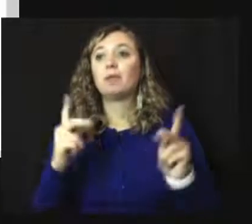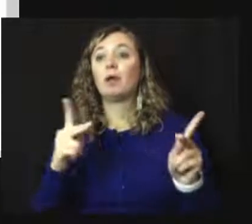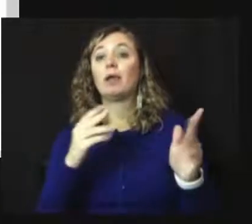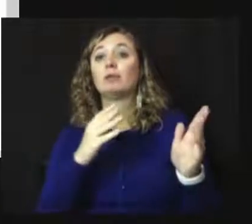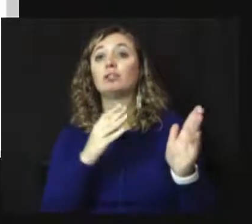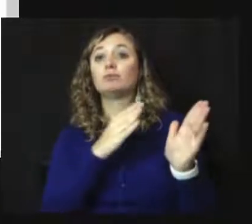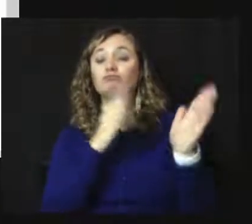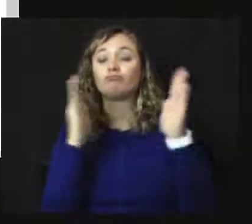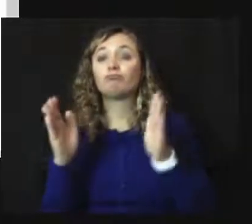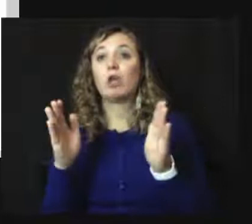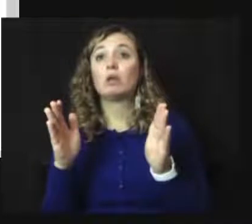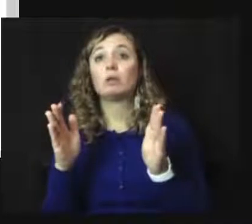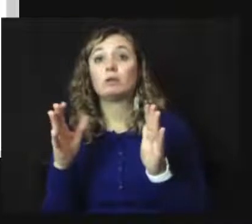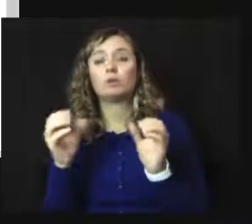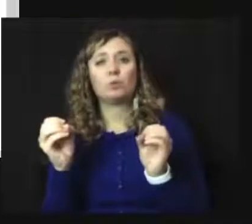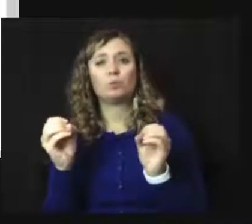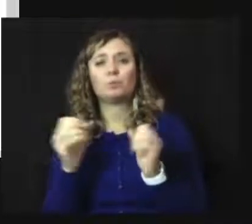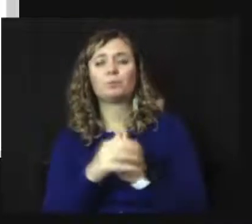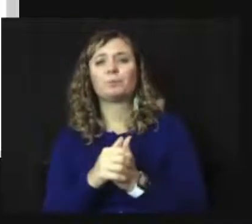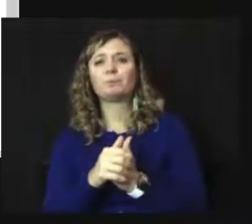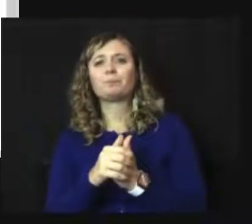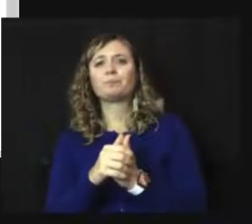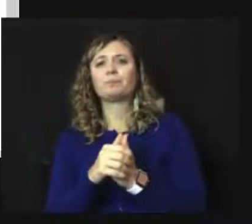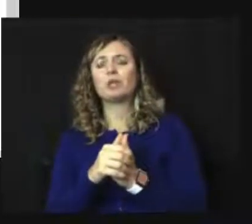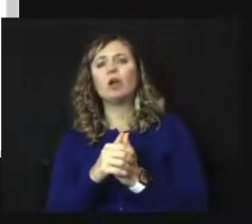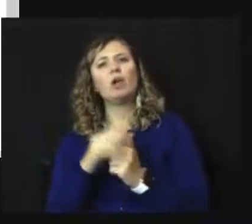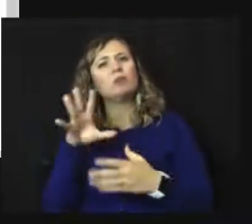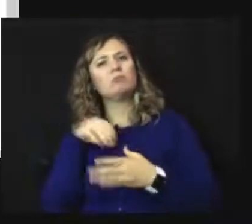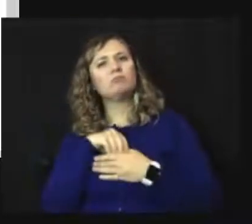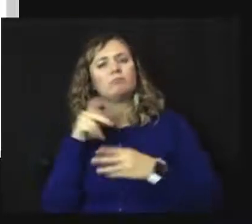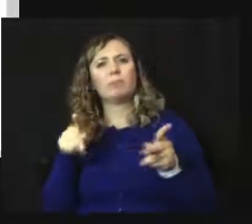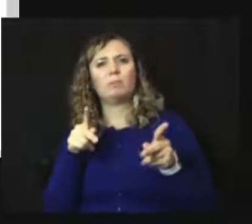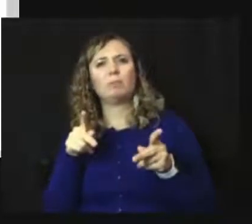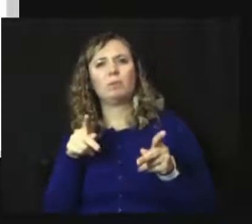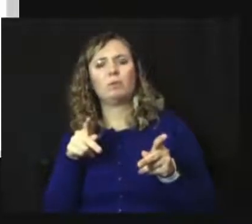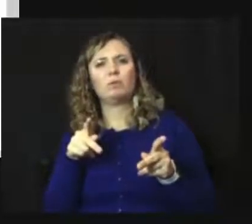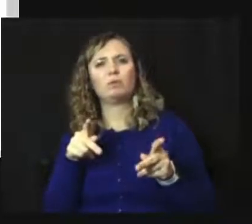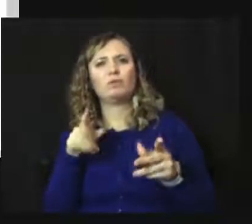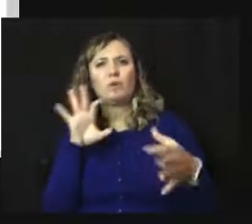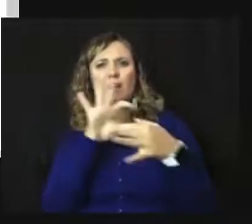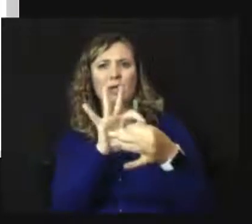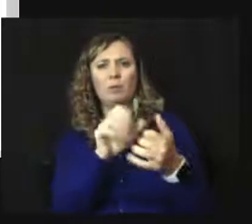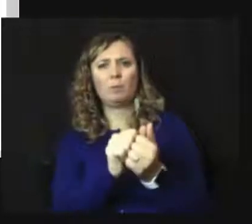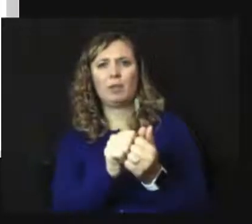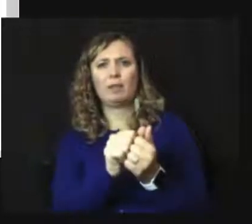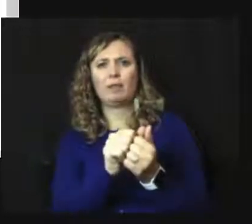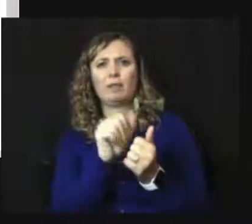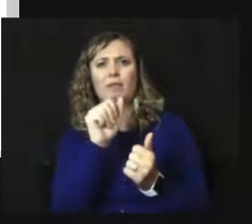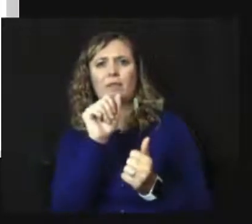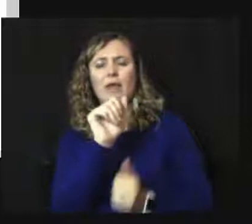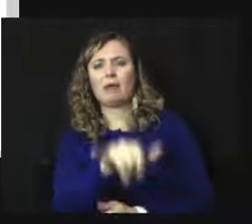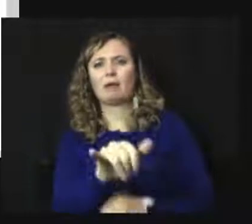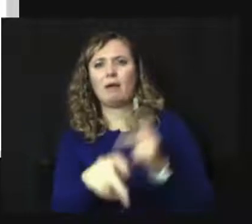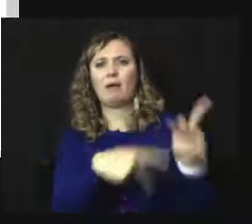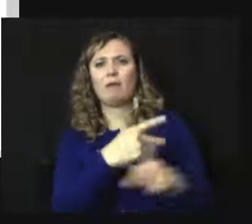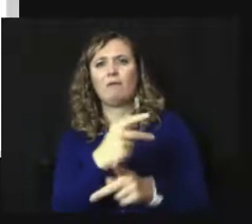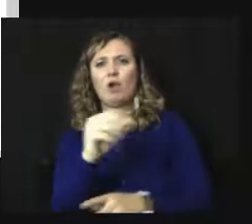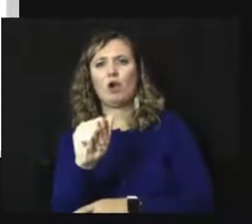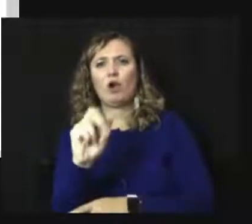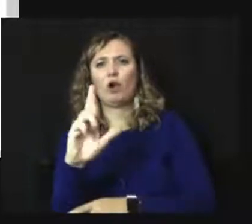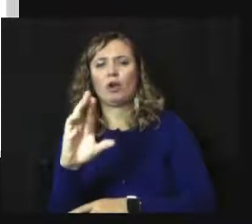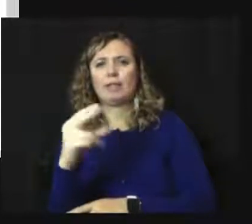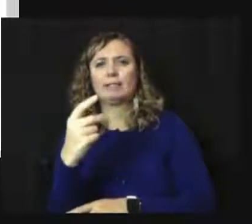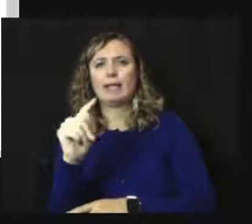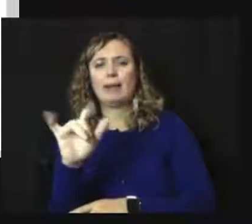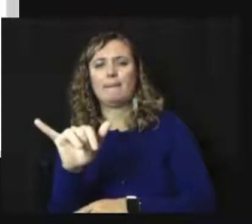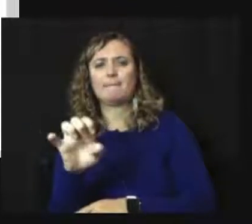So why exactly do autistic people relate to those archetype characters, whether they've been implicitly or